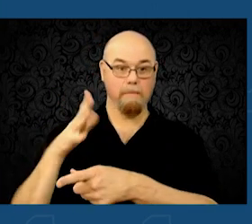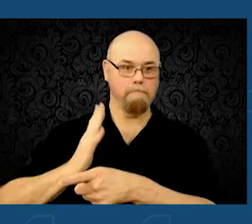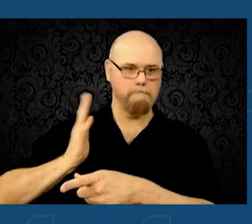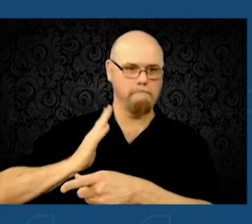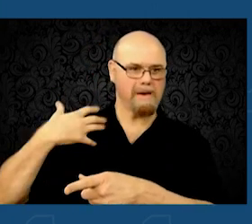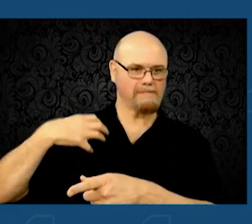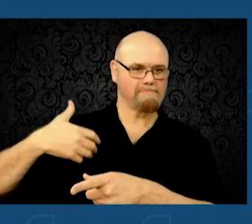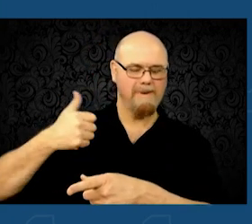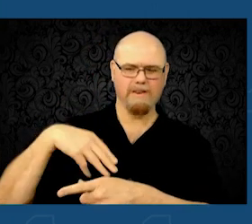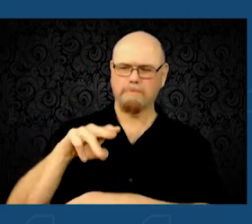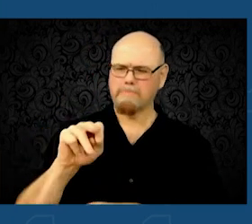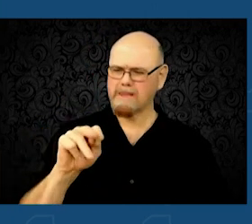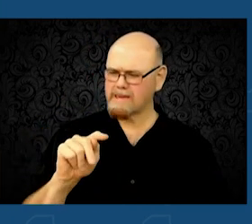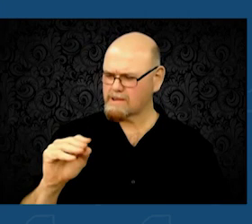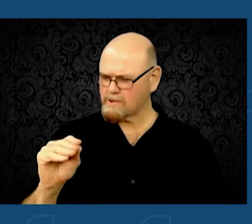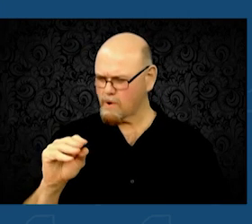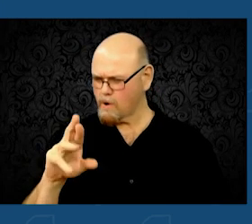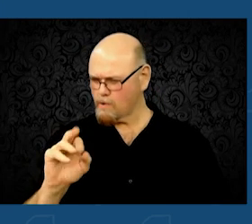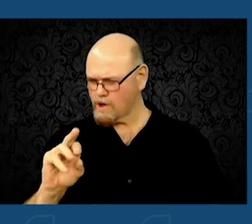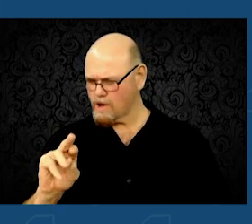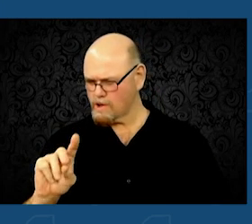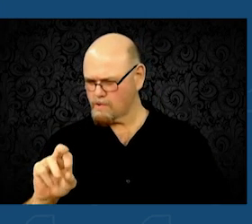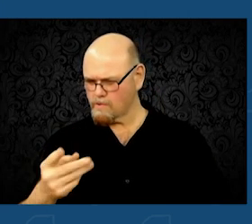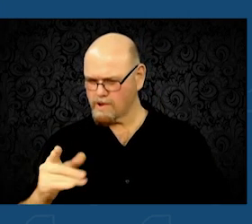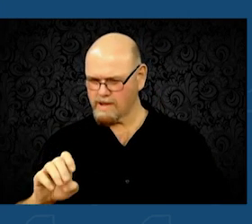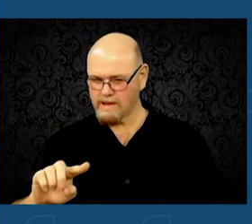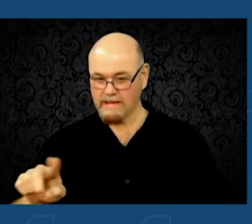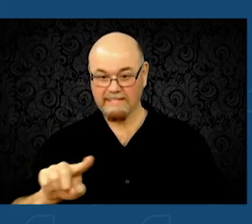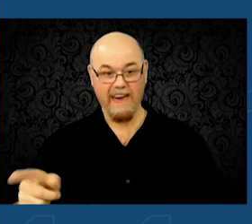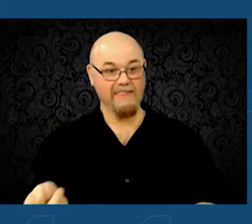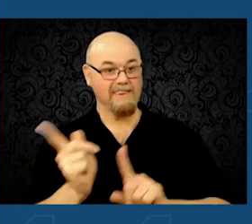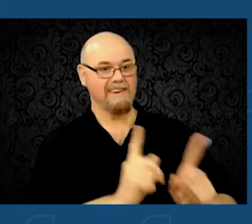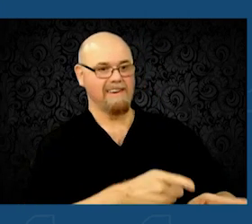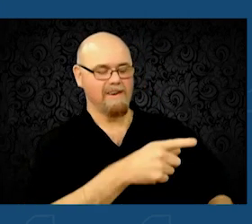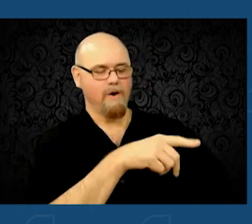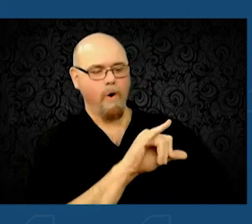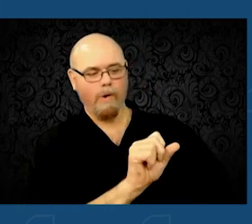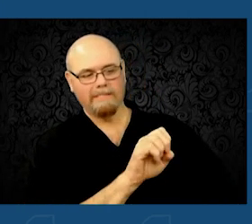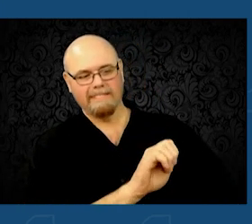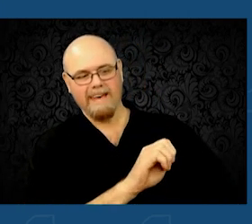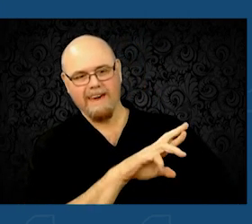there's another past commander here, Jose Rivera. Thank you. Thank you for being here.